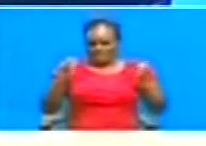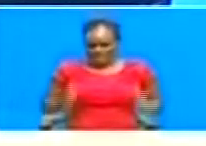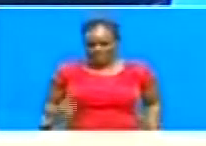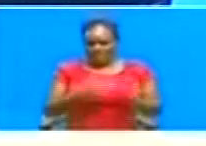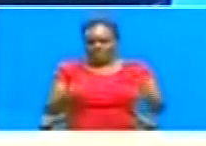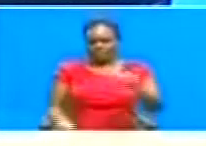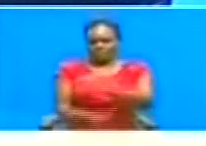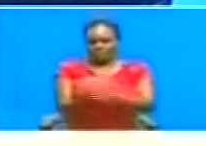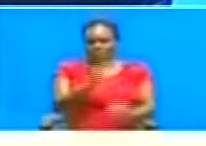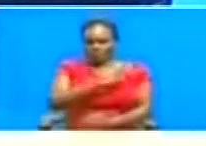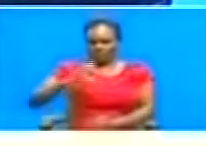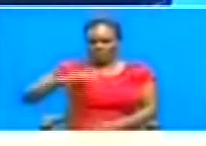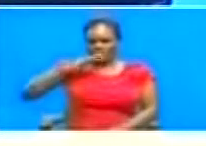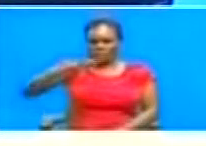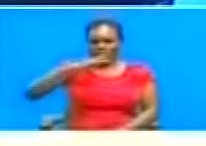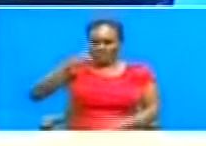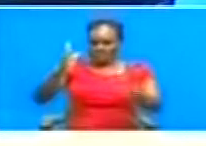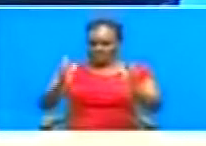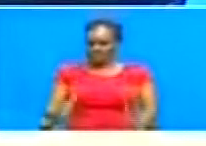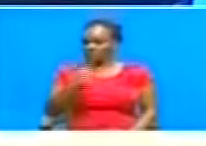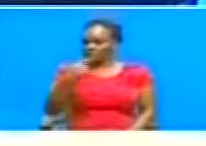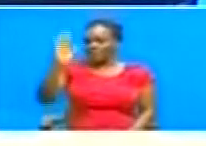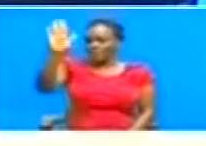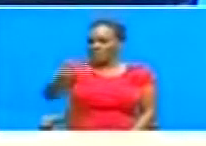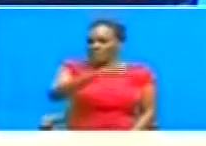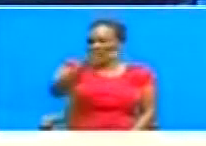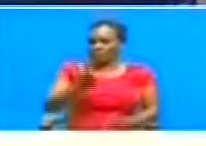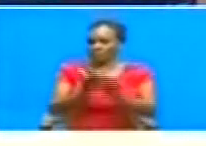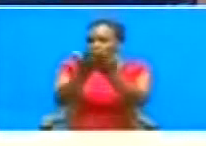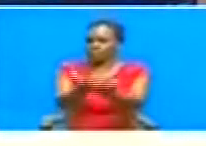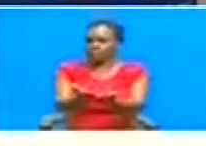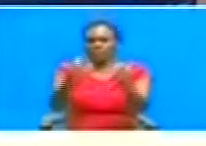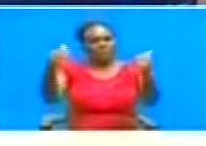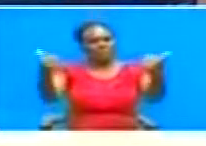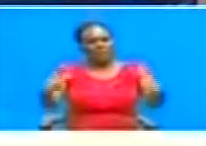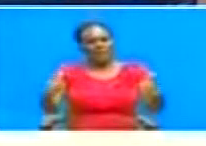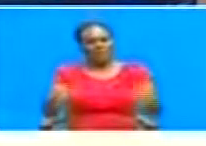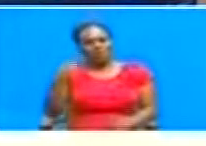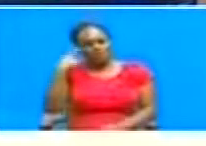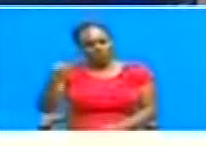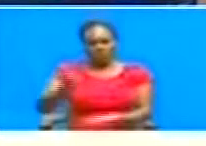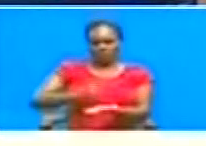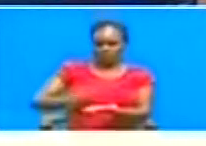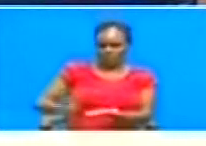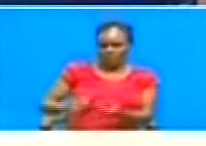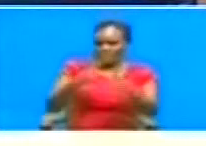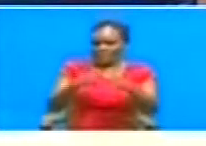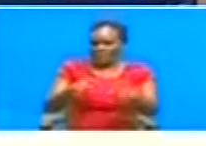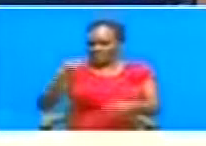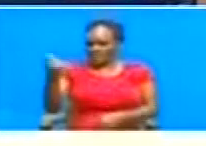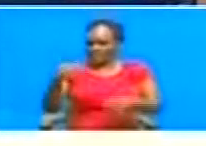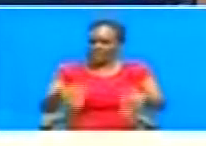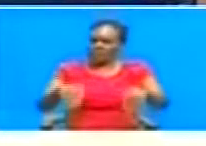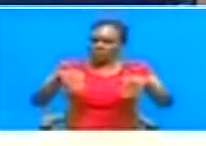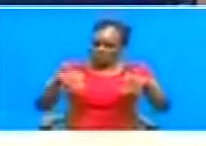Commission. Spokesperson Manoah Esipisu says Parliament is yet to forward the bill to State House for presidential assent. But while Kenyans wait to